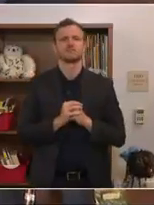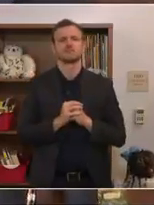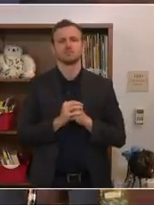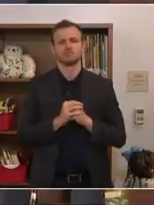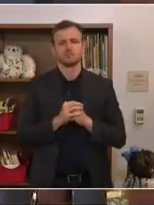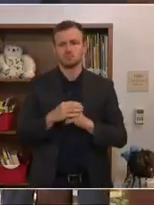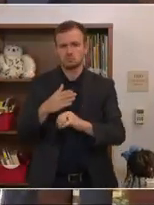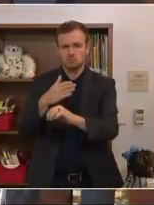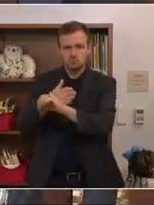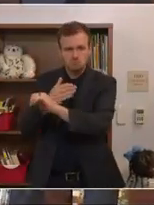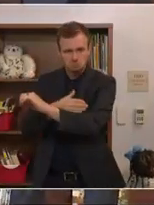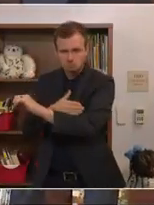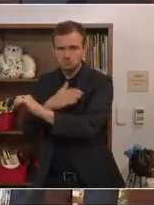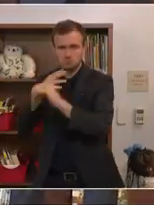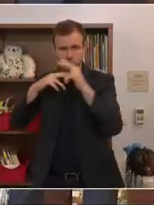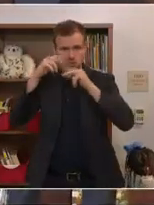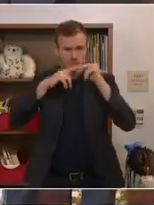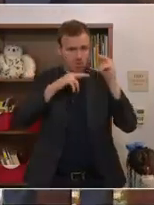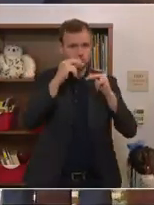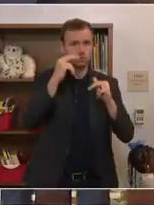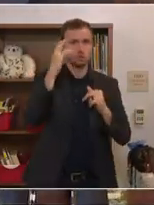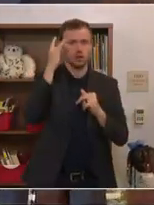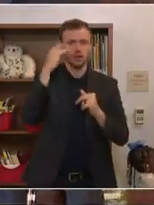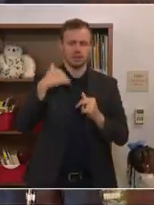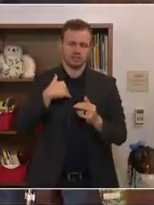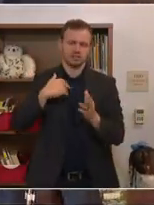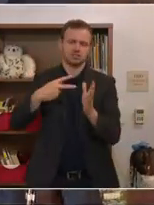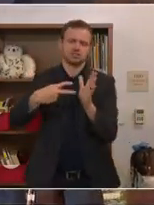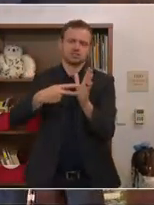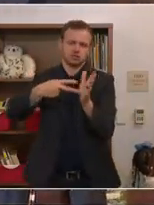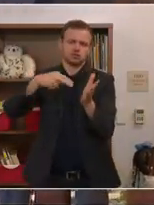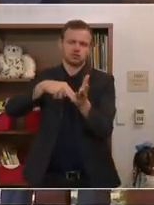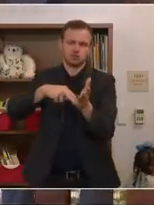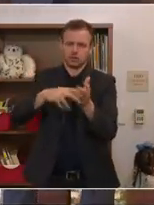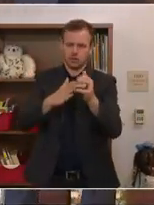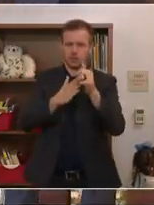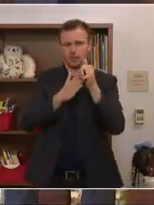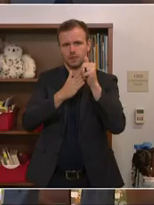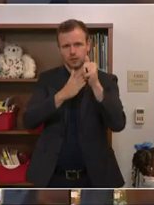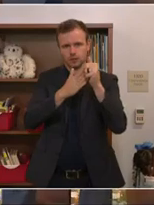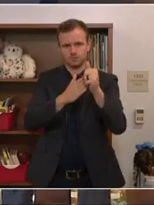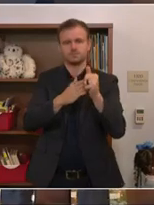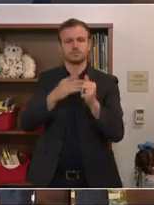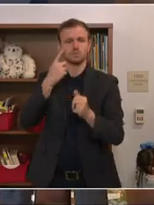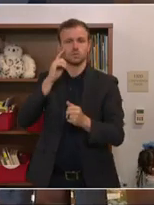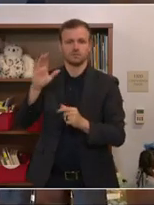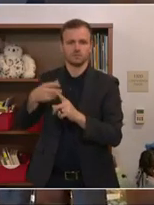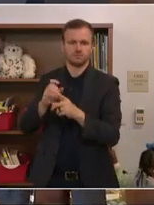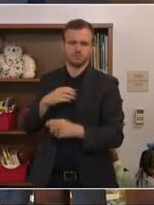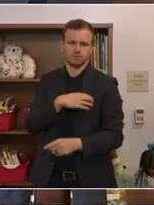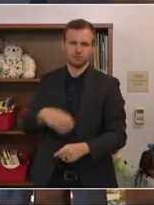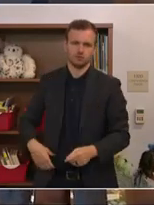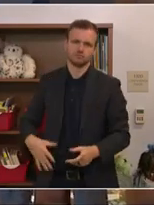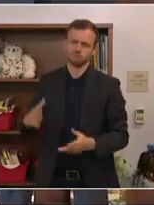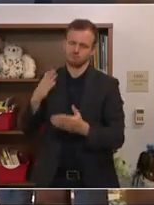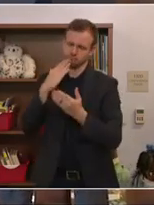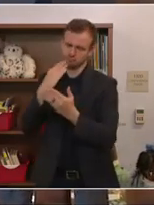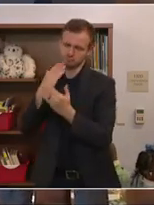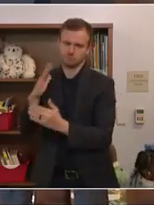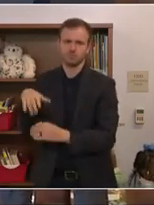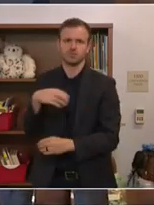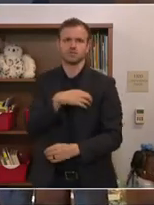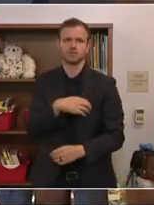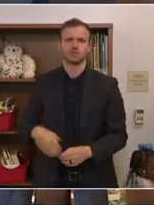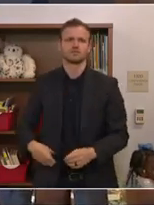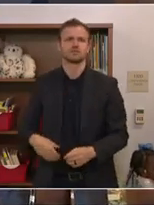It's because we have the intentional leadership of our mayor, Muriel Bowser. I also want to thank the office of Ward 7 Councilmember Vincent Gray.